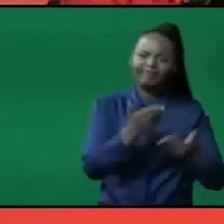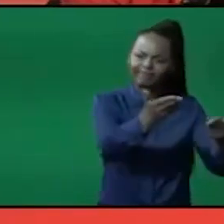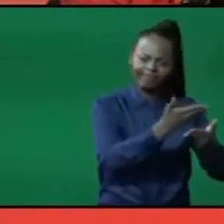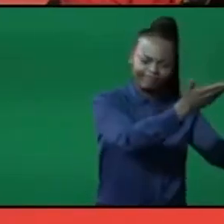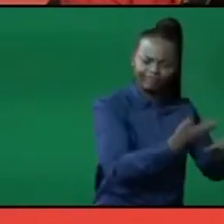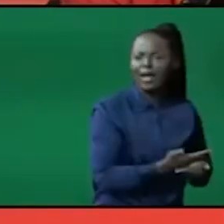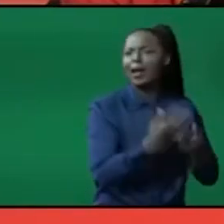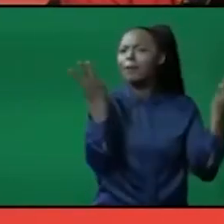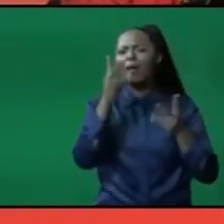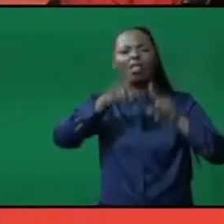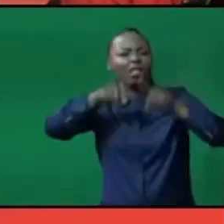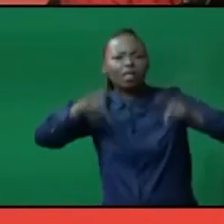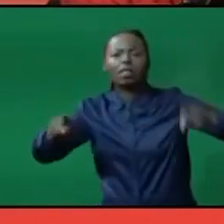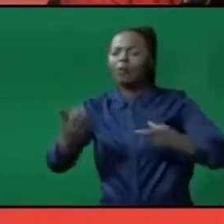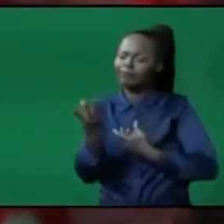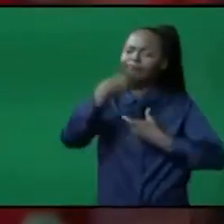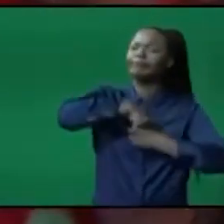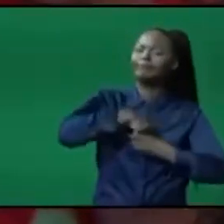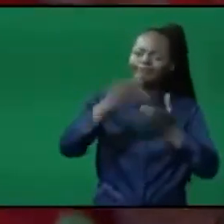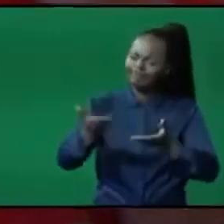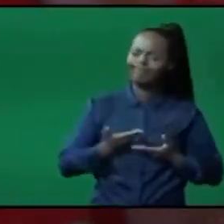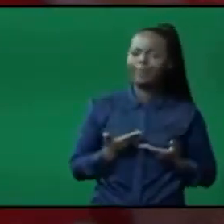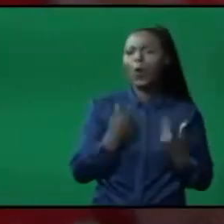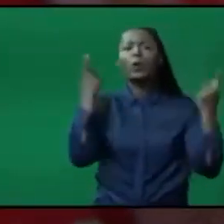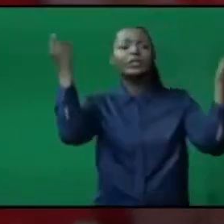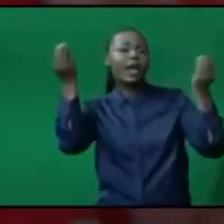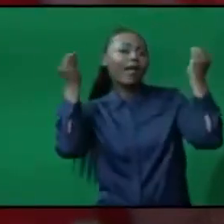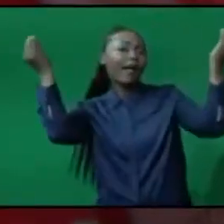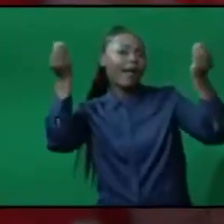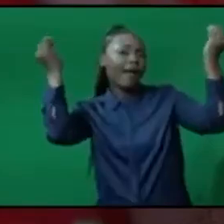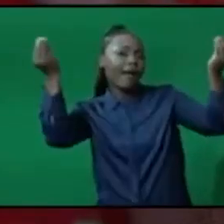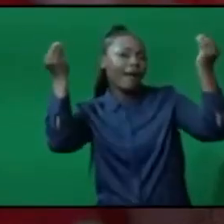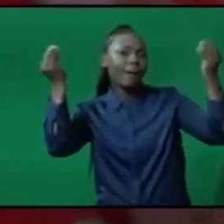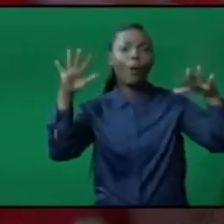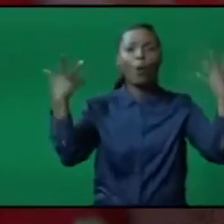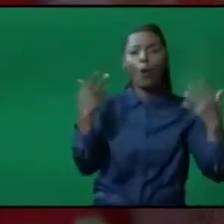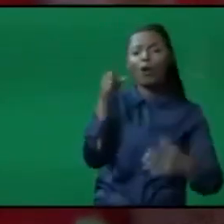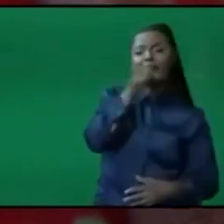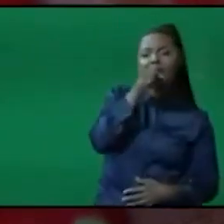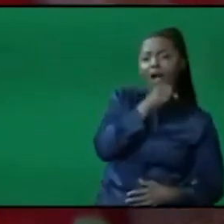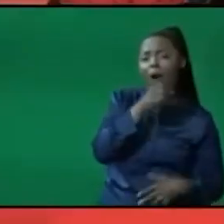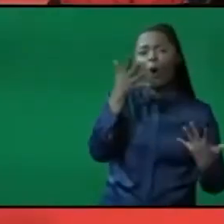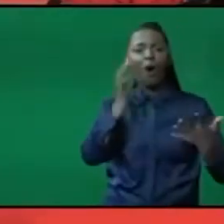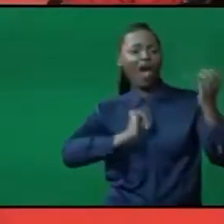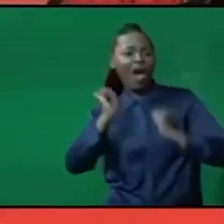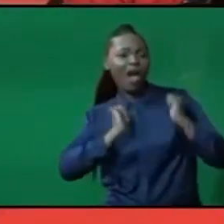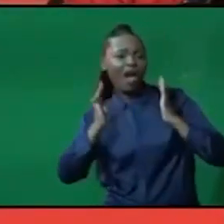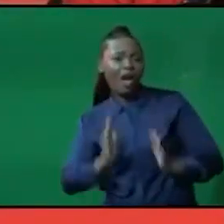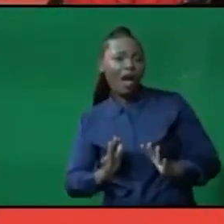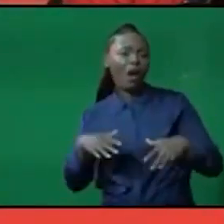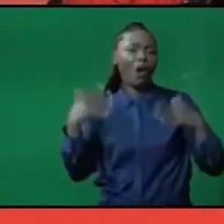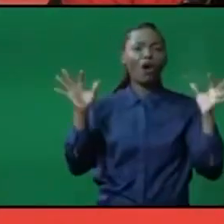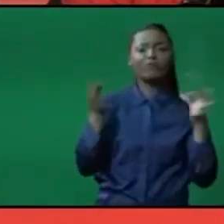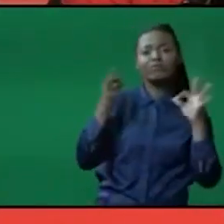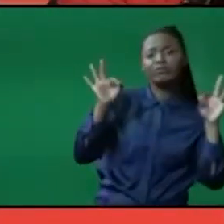of people. Be a celebrity, be an artist, be an actor, be a